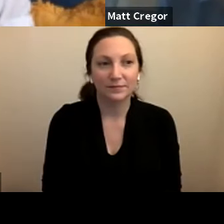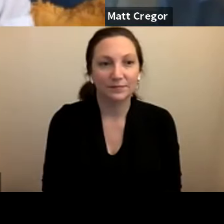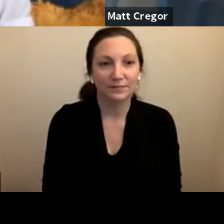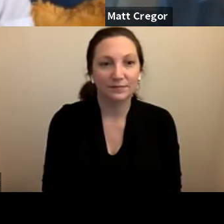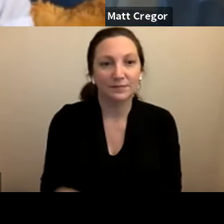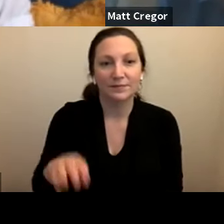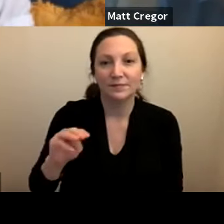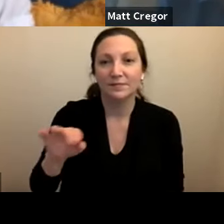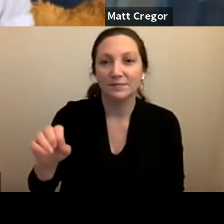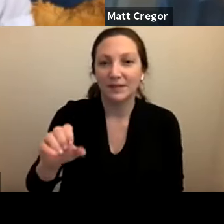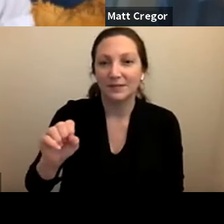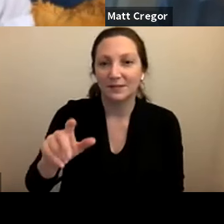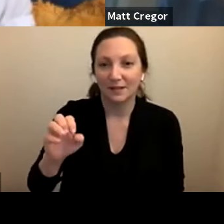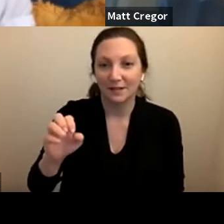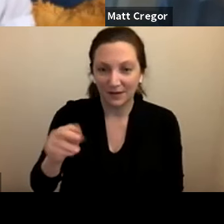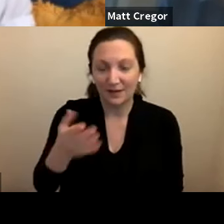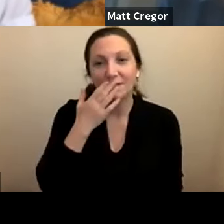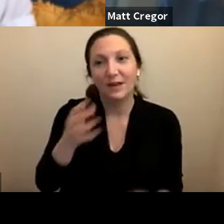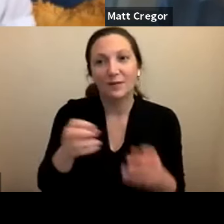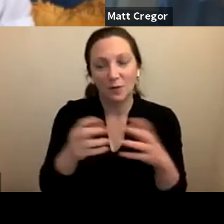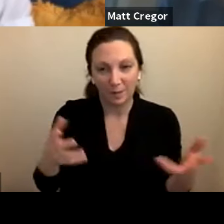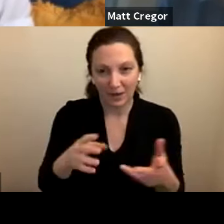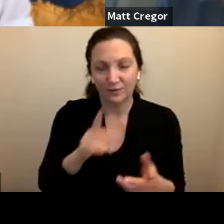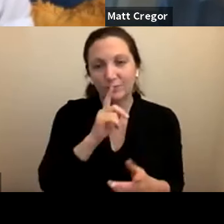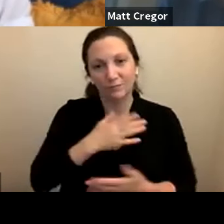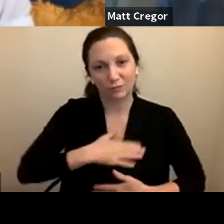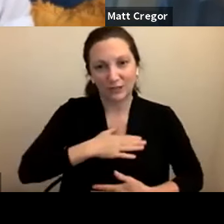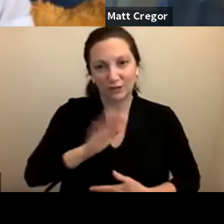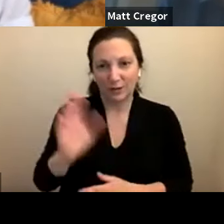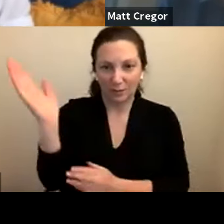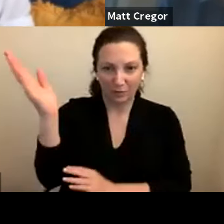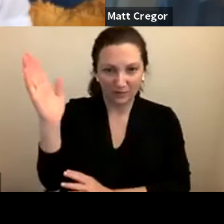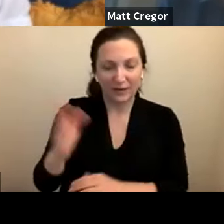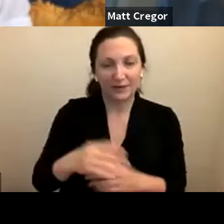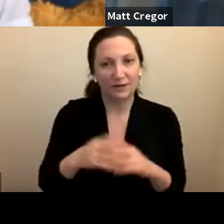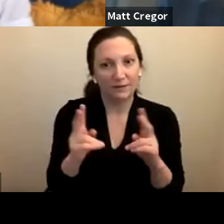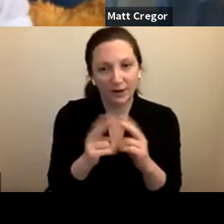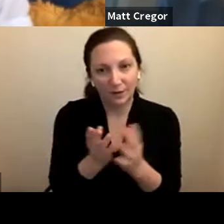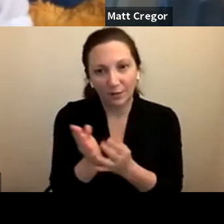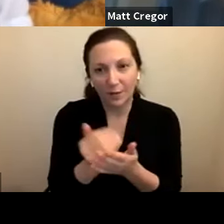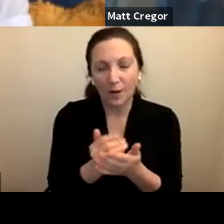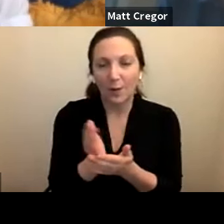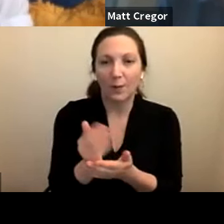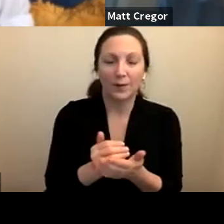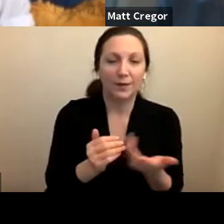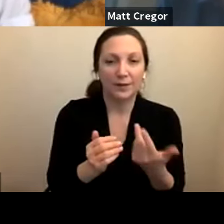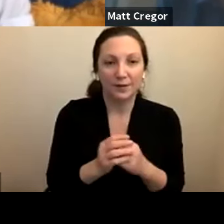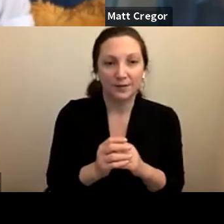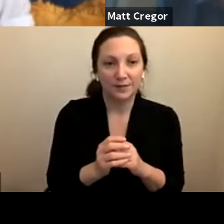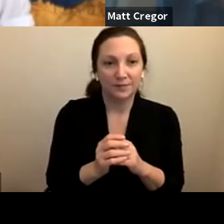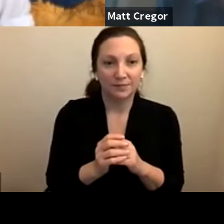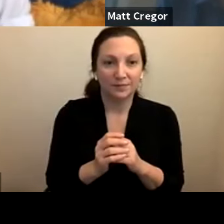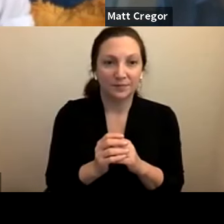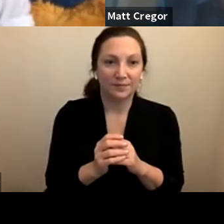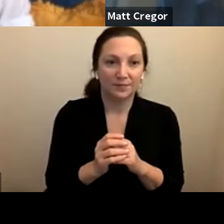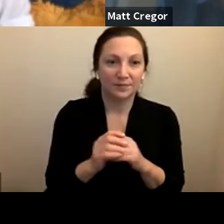Thank you so very much, Dr. Shepherd. Appreciate your presentation, very thorough. Look forward to